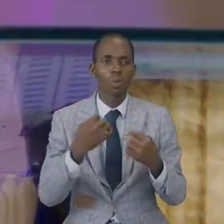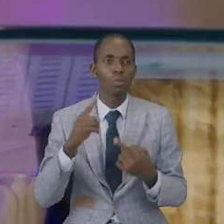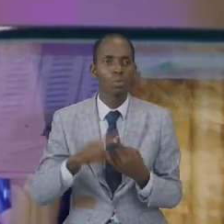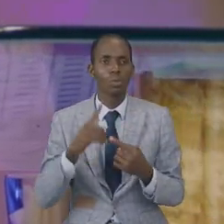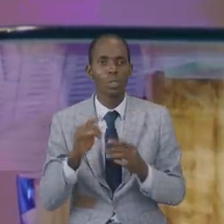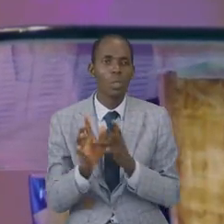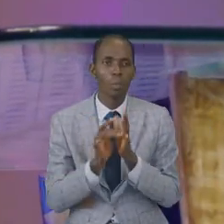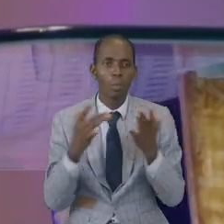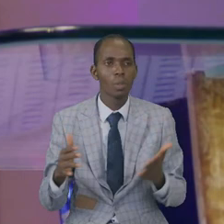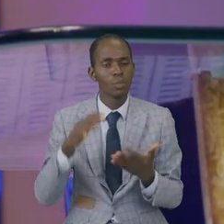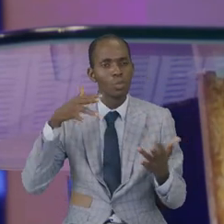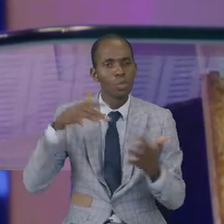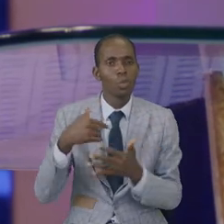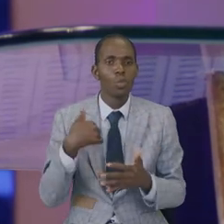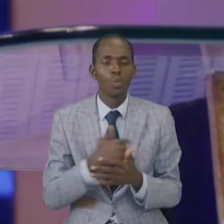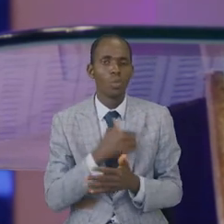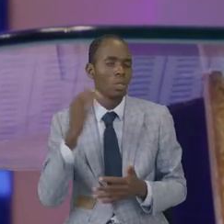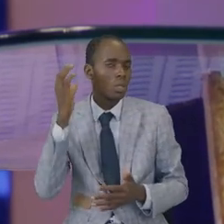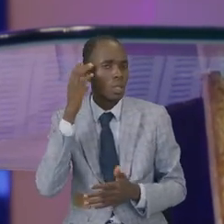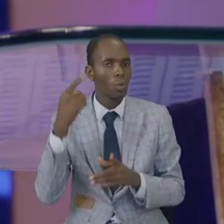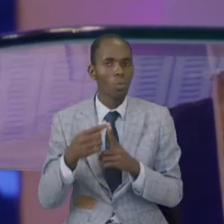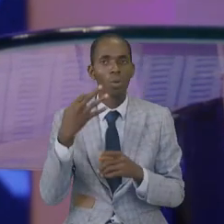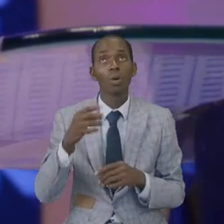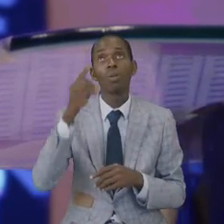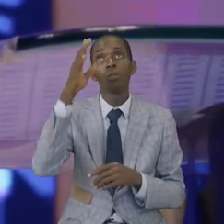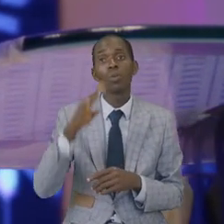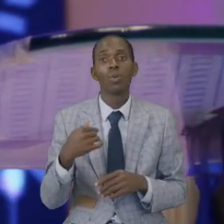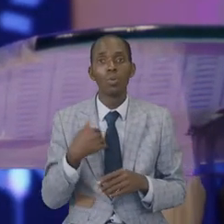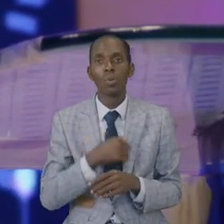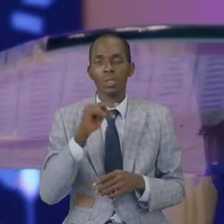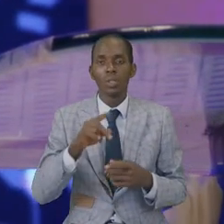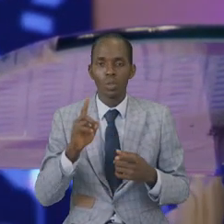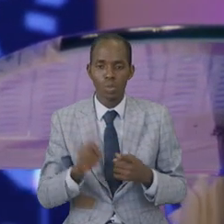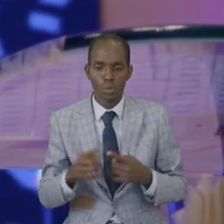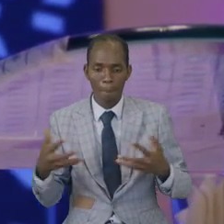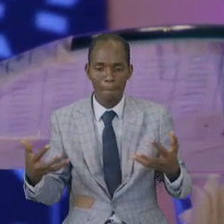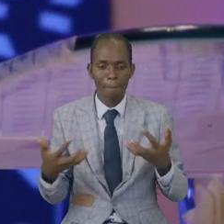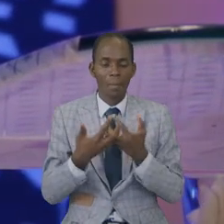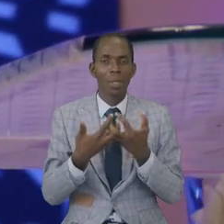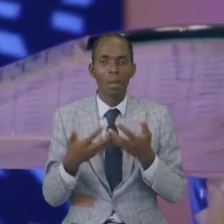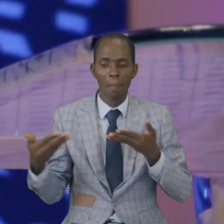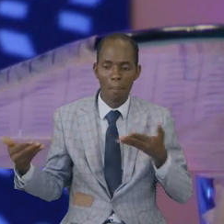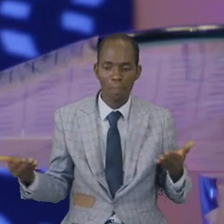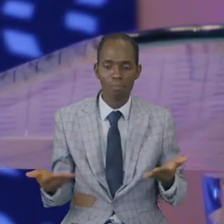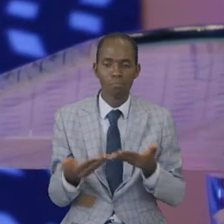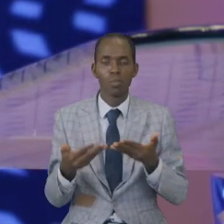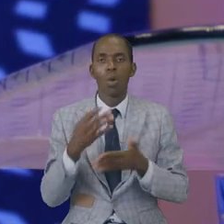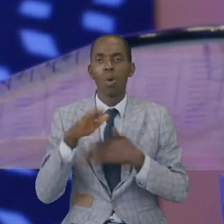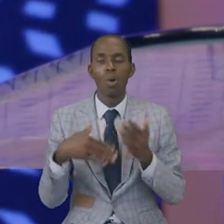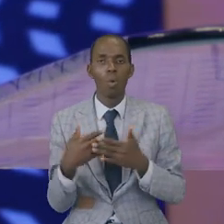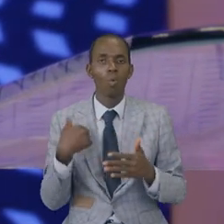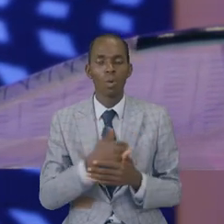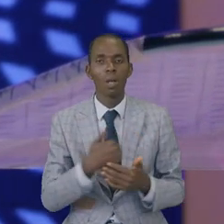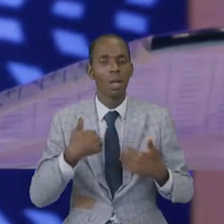study and when we listen to the word of God, we should match all that we're hearing with our lives and consider